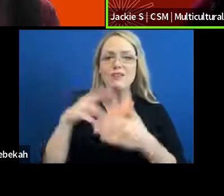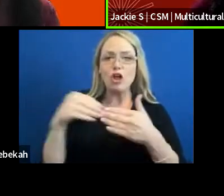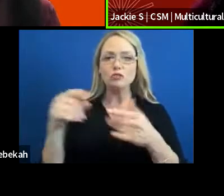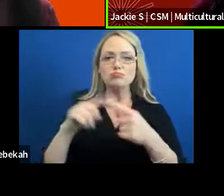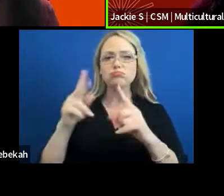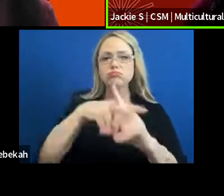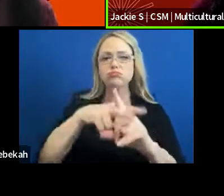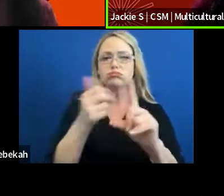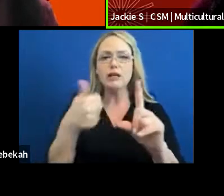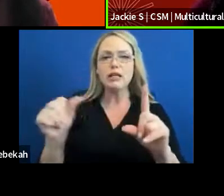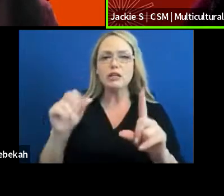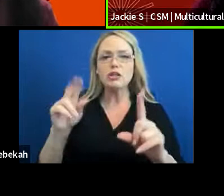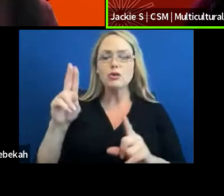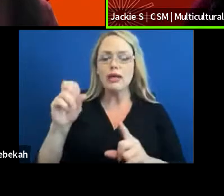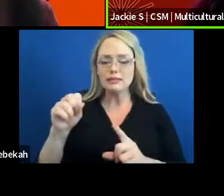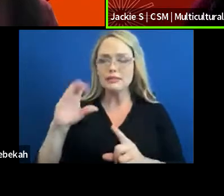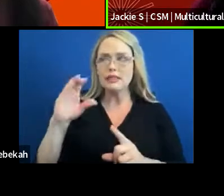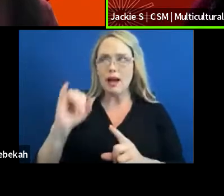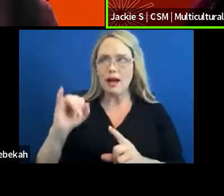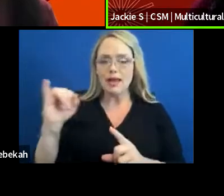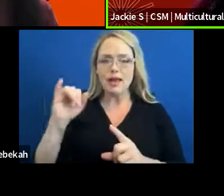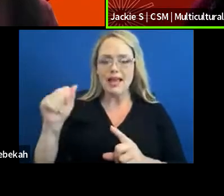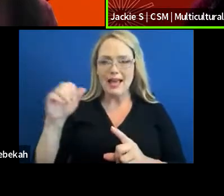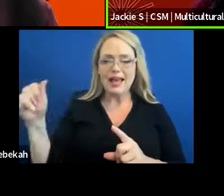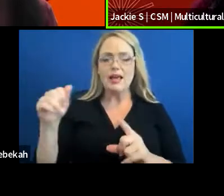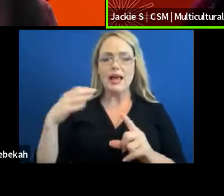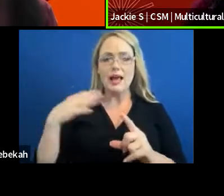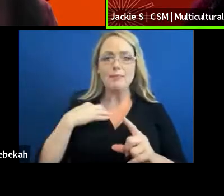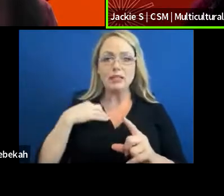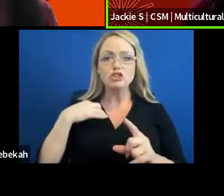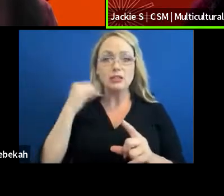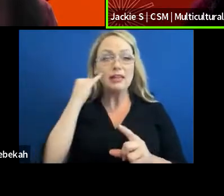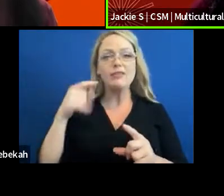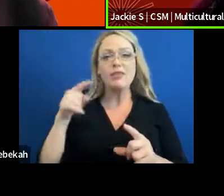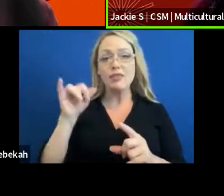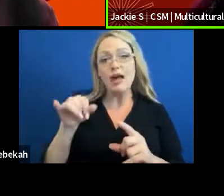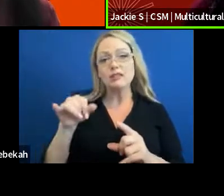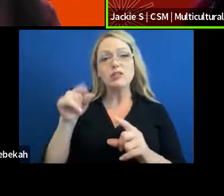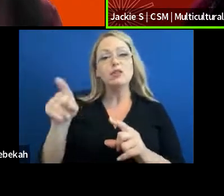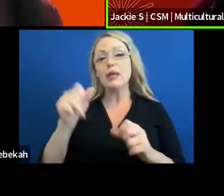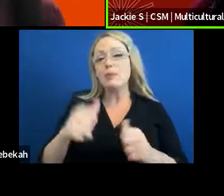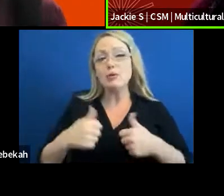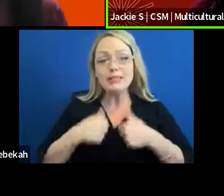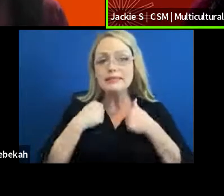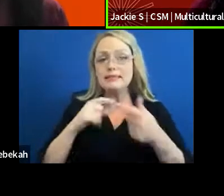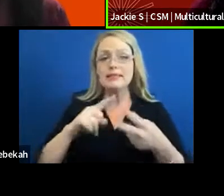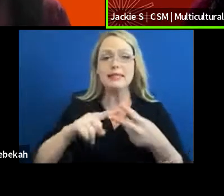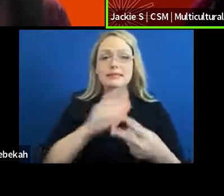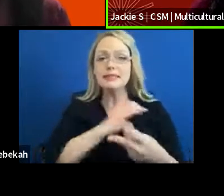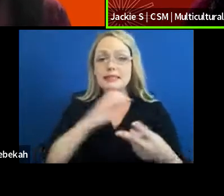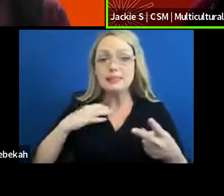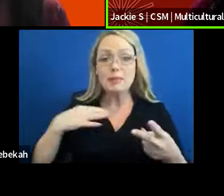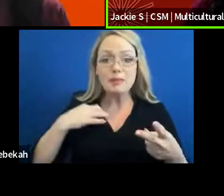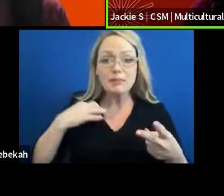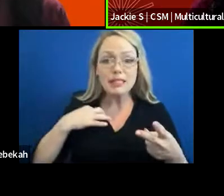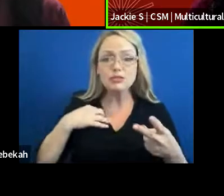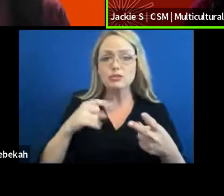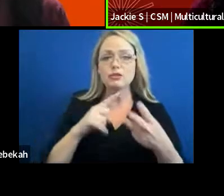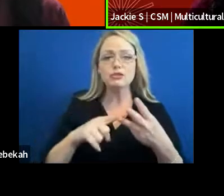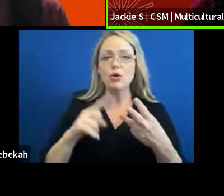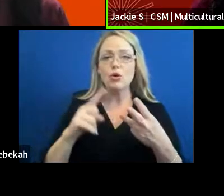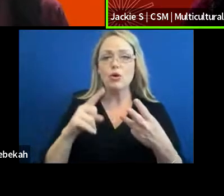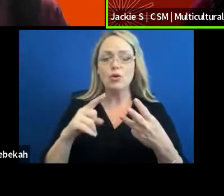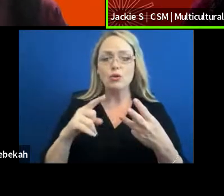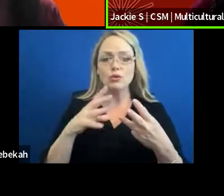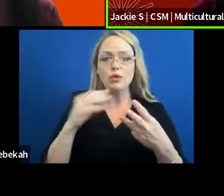USCIA application. As long as they use our services, this could be residency, citizenship applications, and of course, DACA applications,